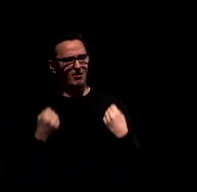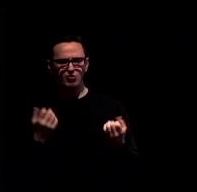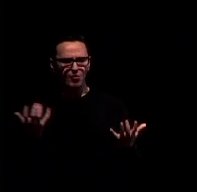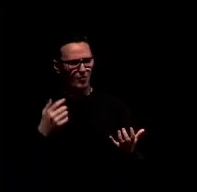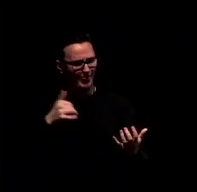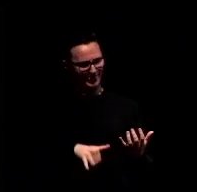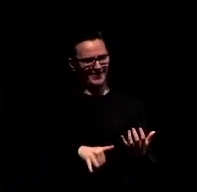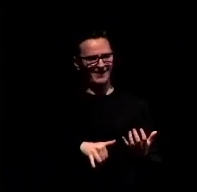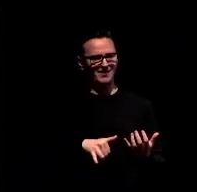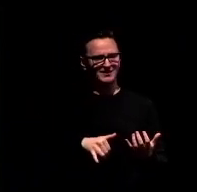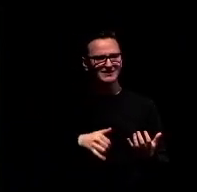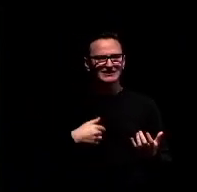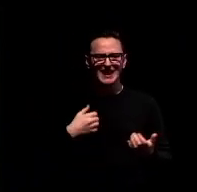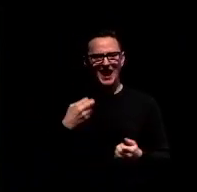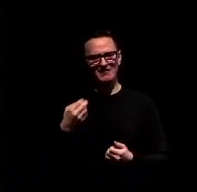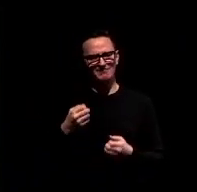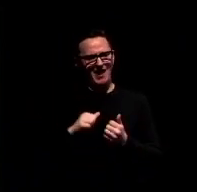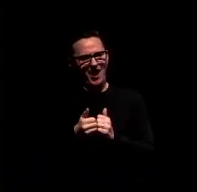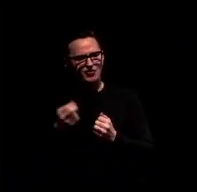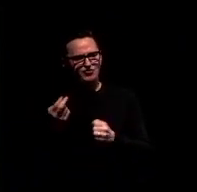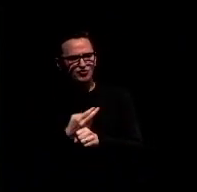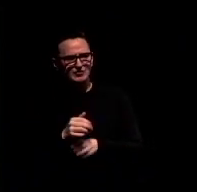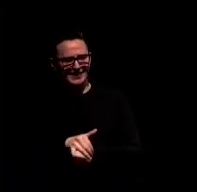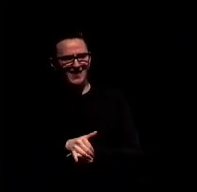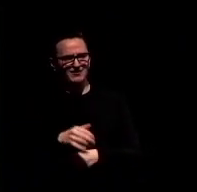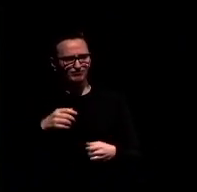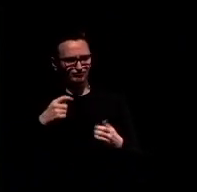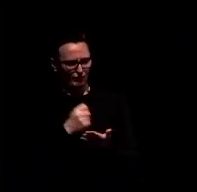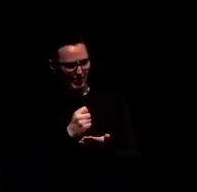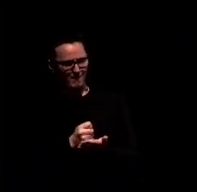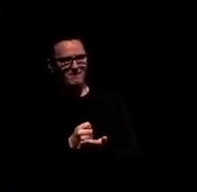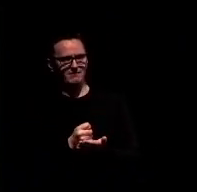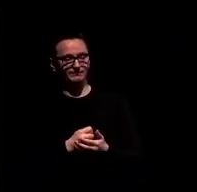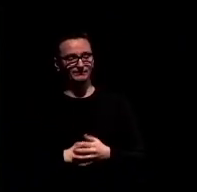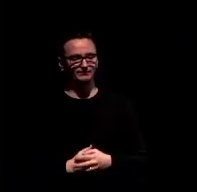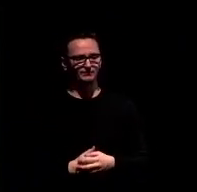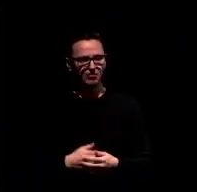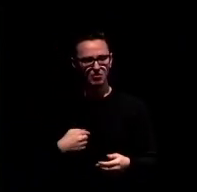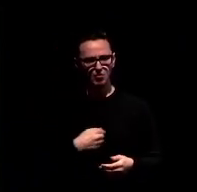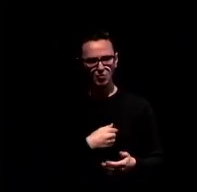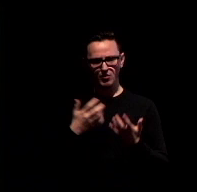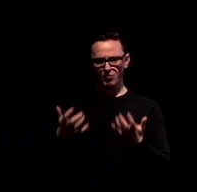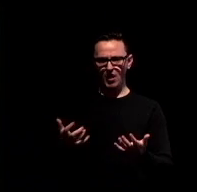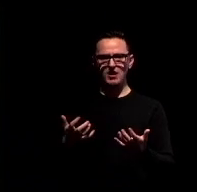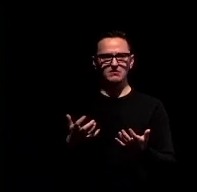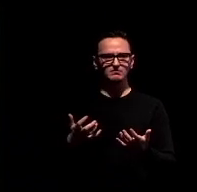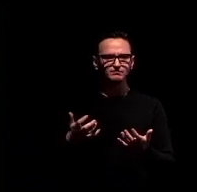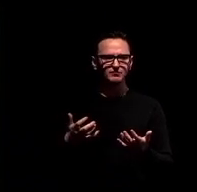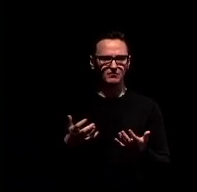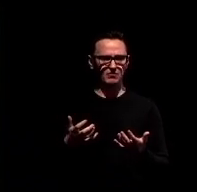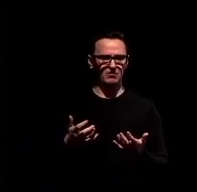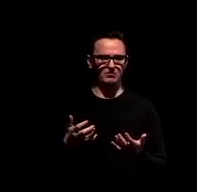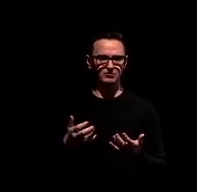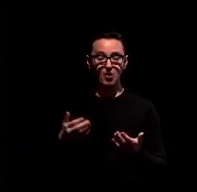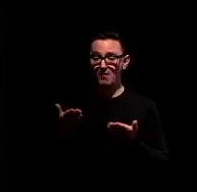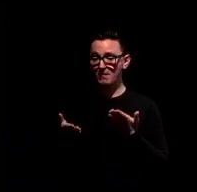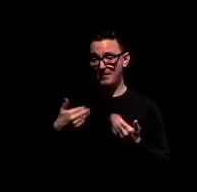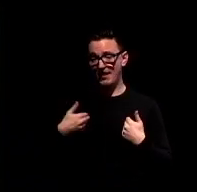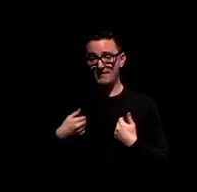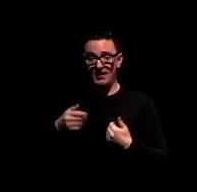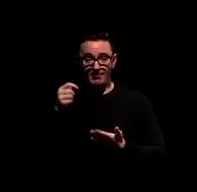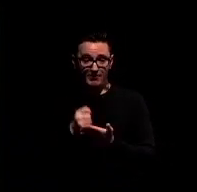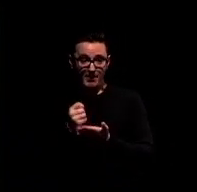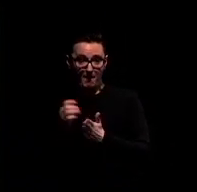as well. We also want to fund culturally specific provider consultation. So maybe there's a therapist in southern Minnesota